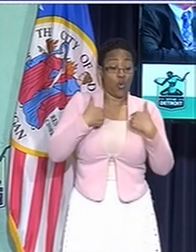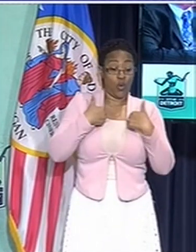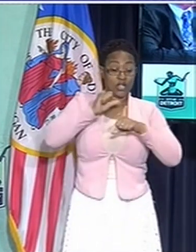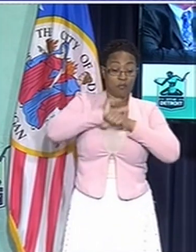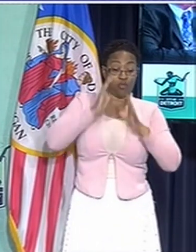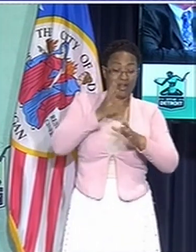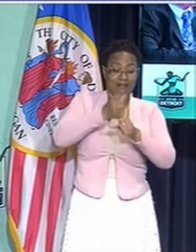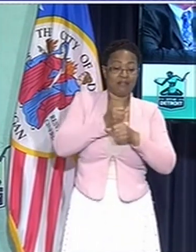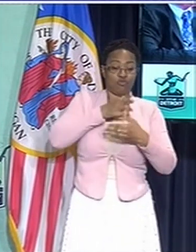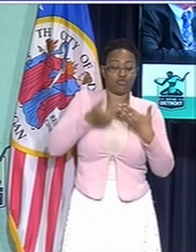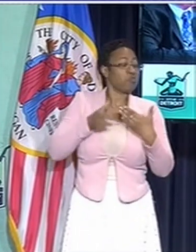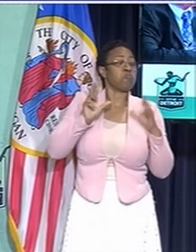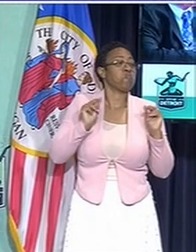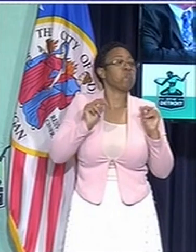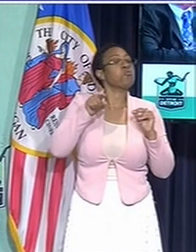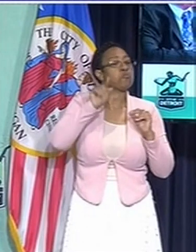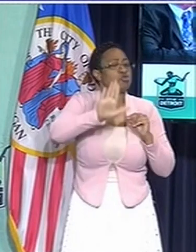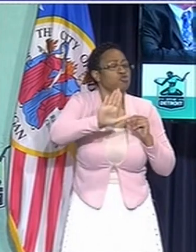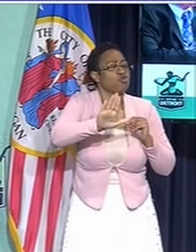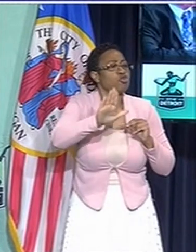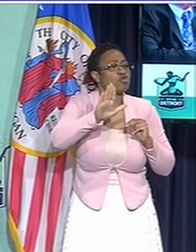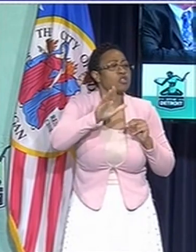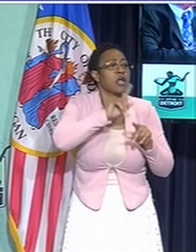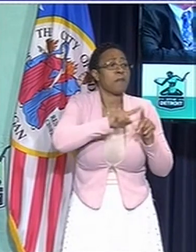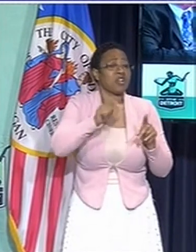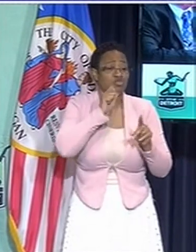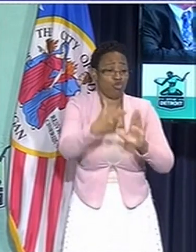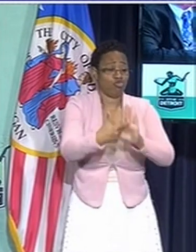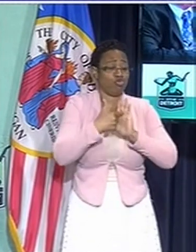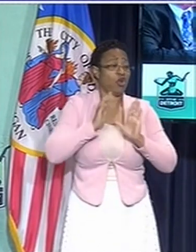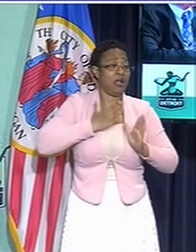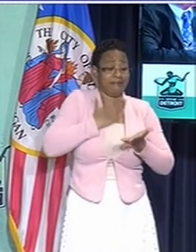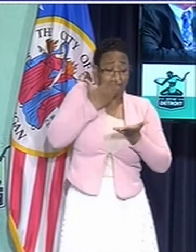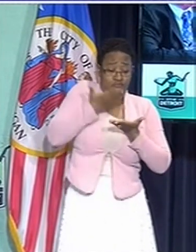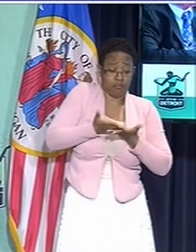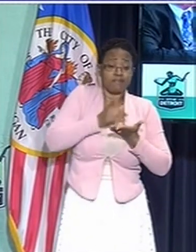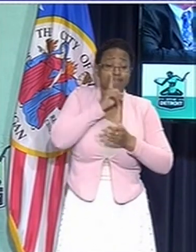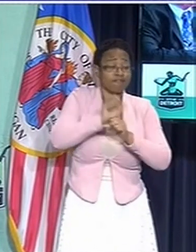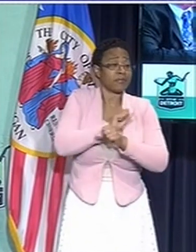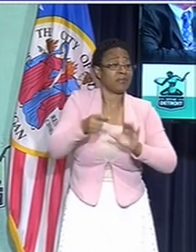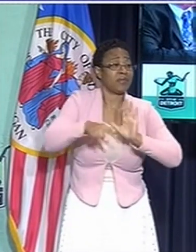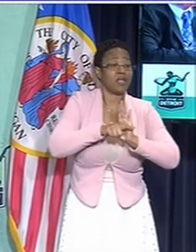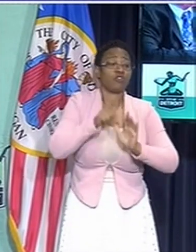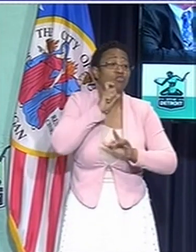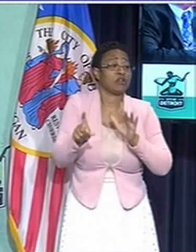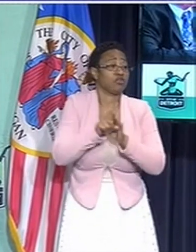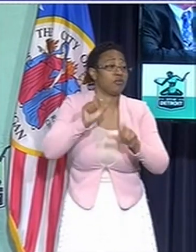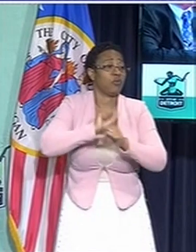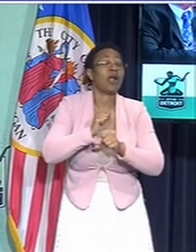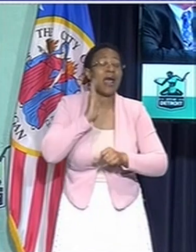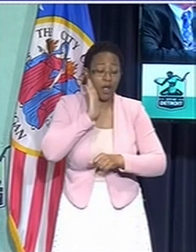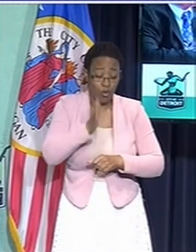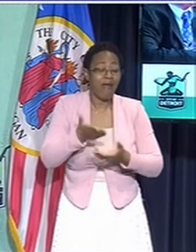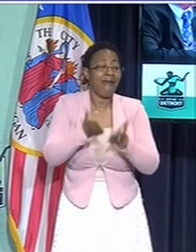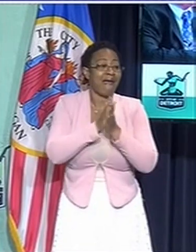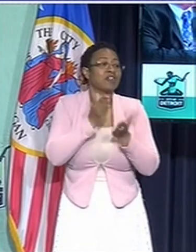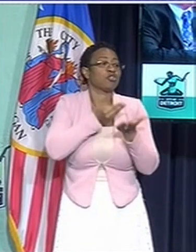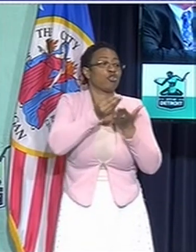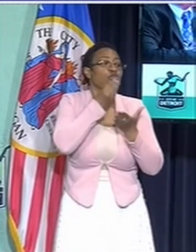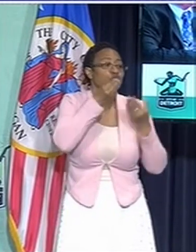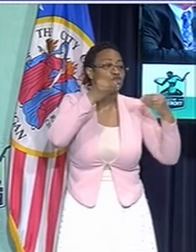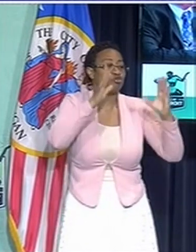result. That's yours. But if you don't show us evidence of a negative result, you can't come in. I am going to be asking the grocery